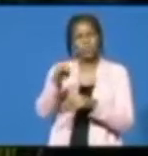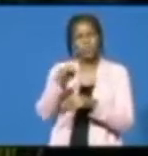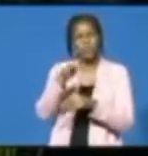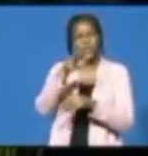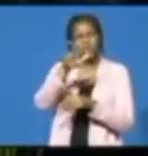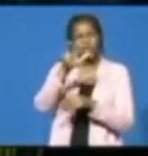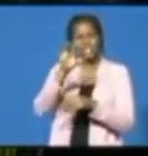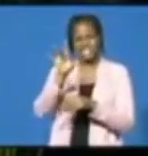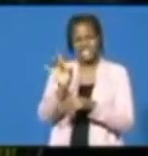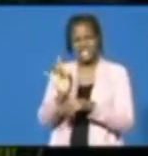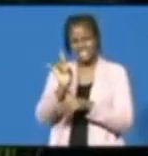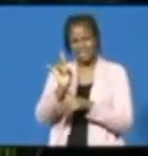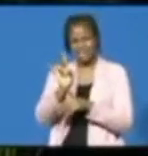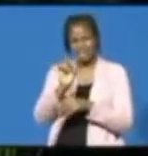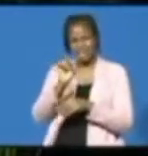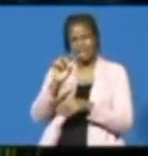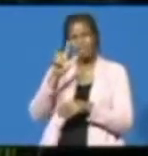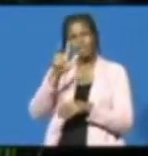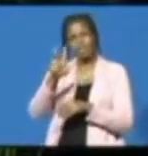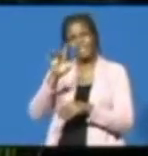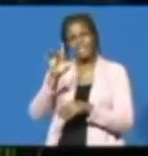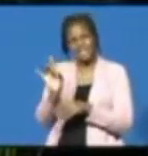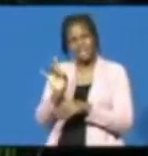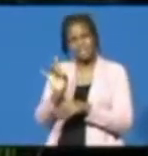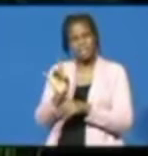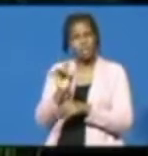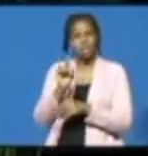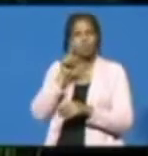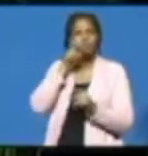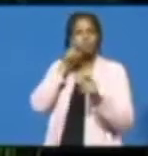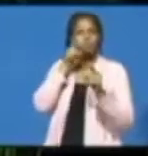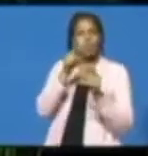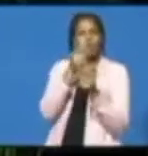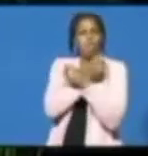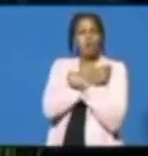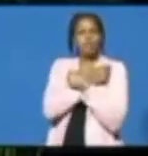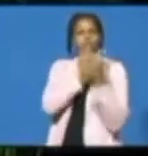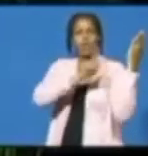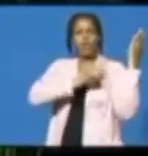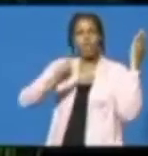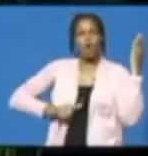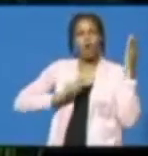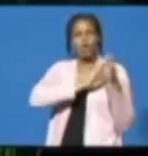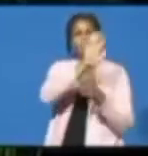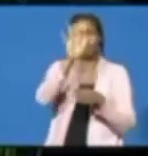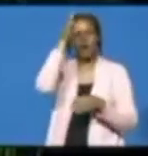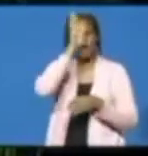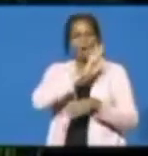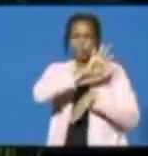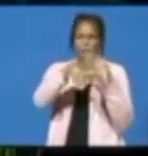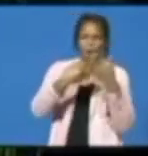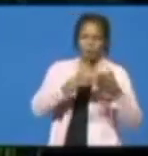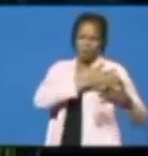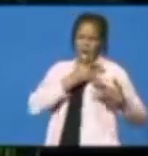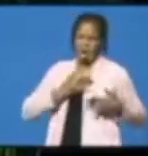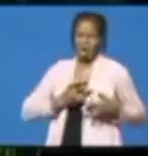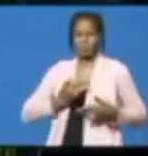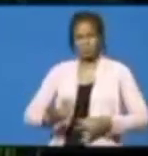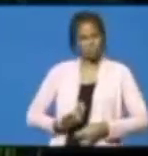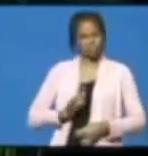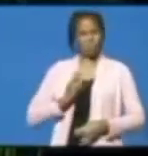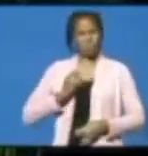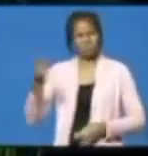Matthew 22:37-38. You shall love the Lord your God with all your heart, with all your soul, with all